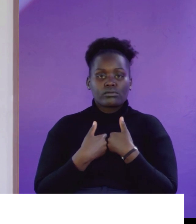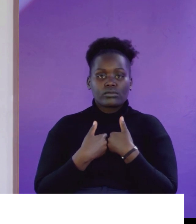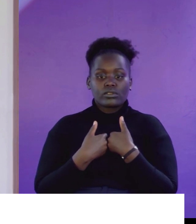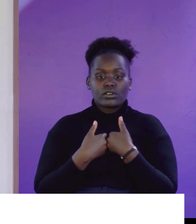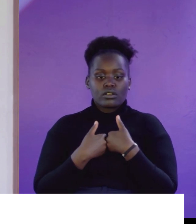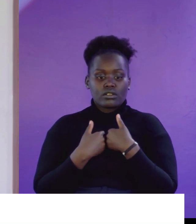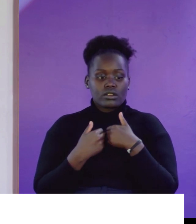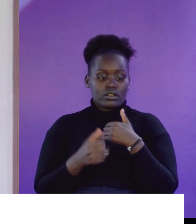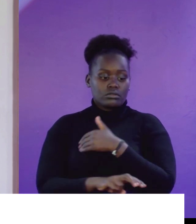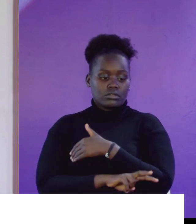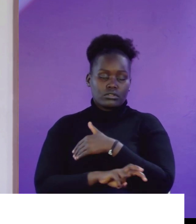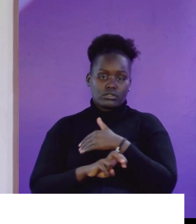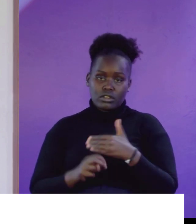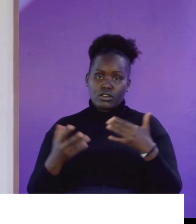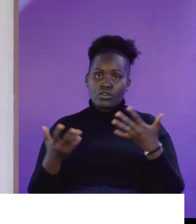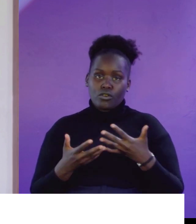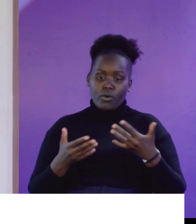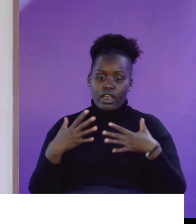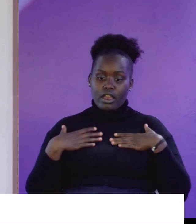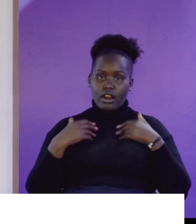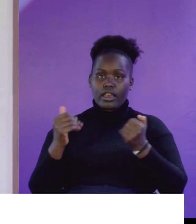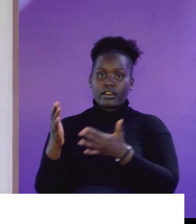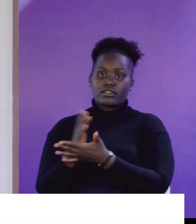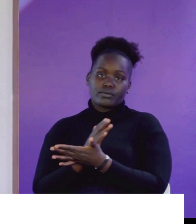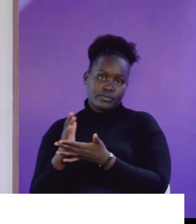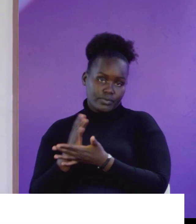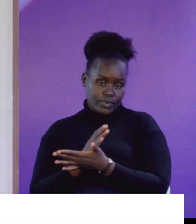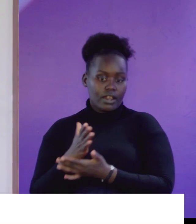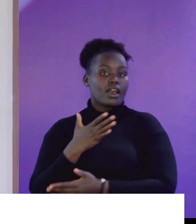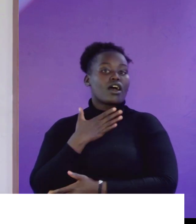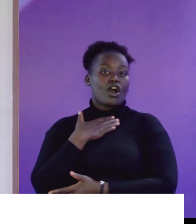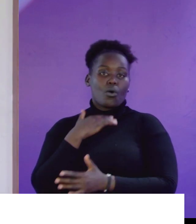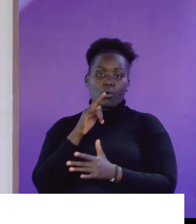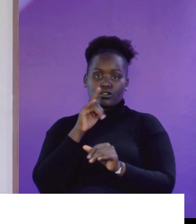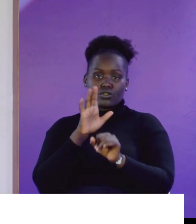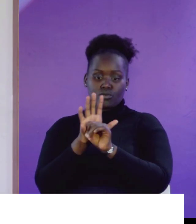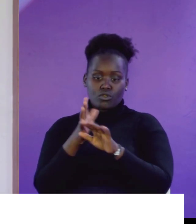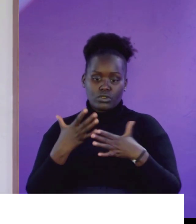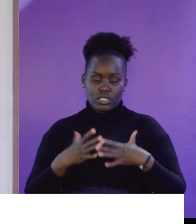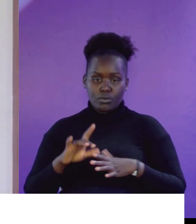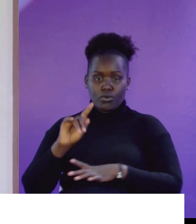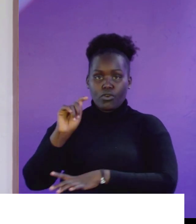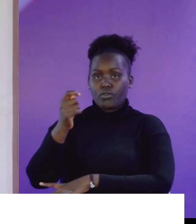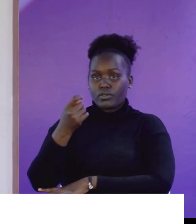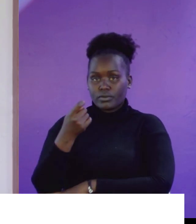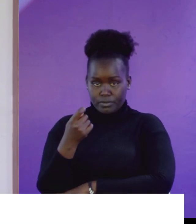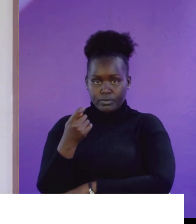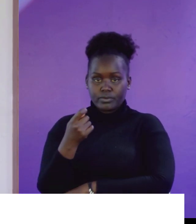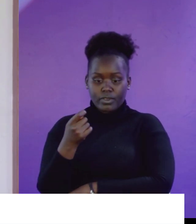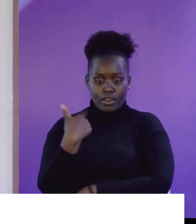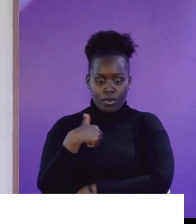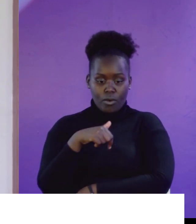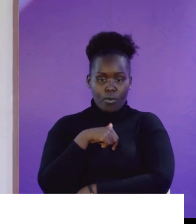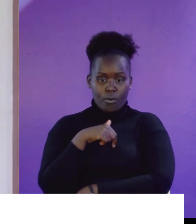fraud in our health sector. And I want to promise the people of Kenya, we have